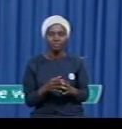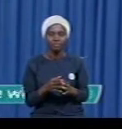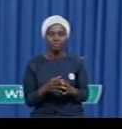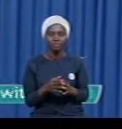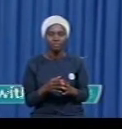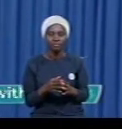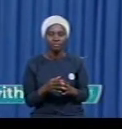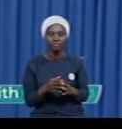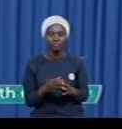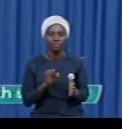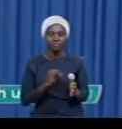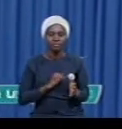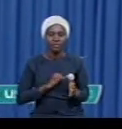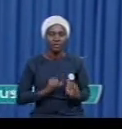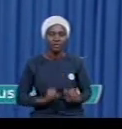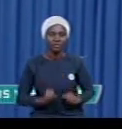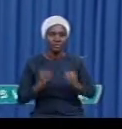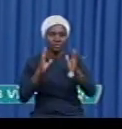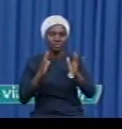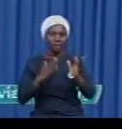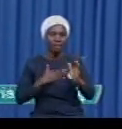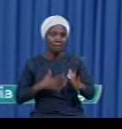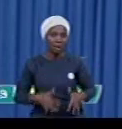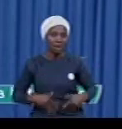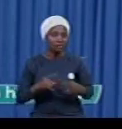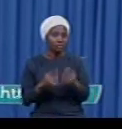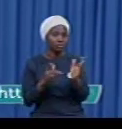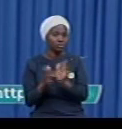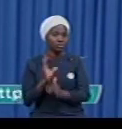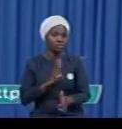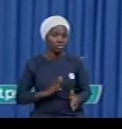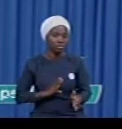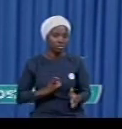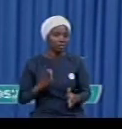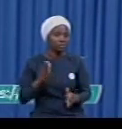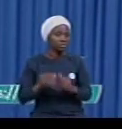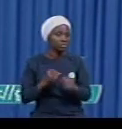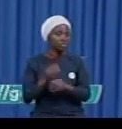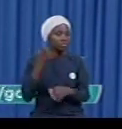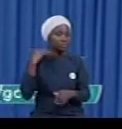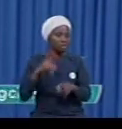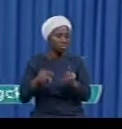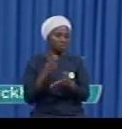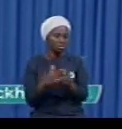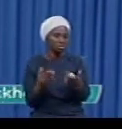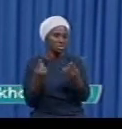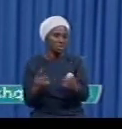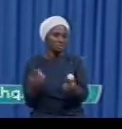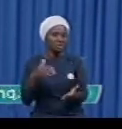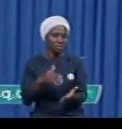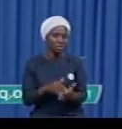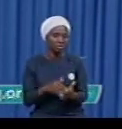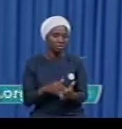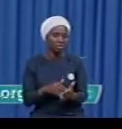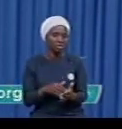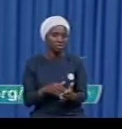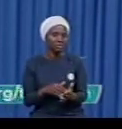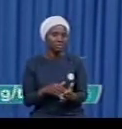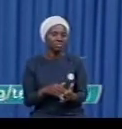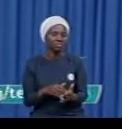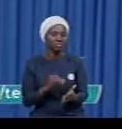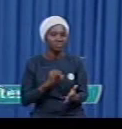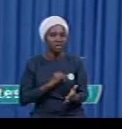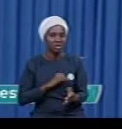I gave my life to Christ years back, but something happened again. So I had to be dragging my foot. I